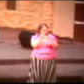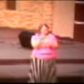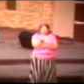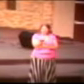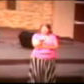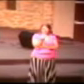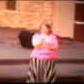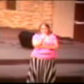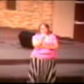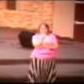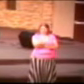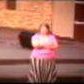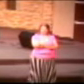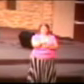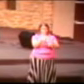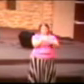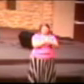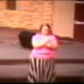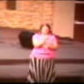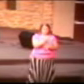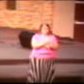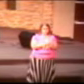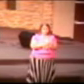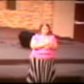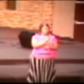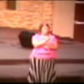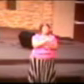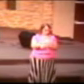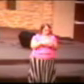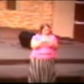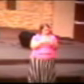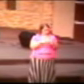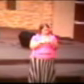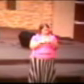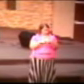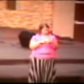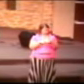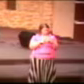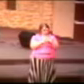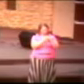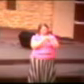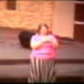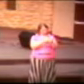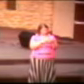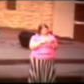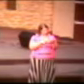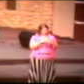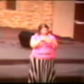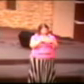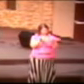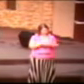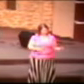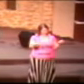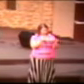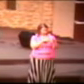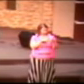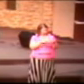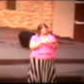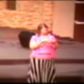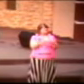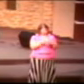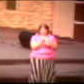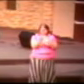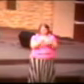They, everyone, all, together, in common, anyone.